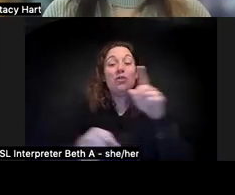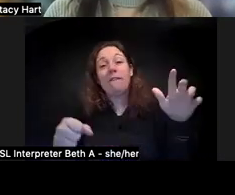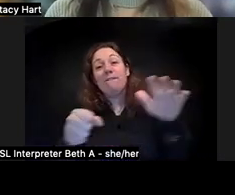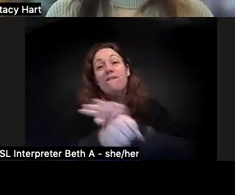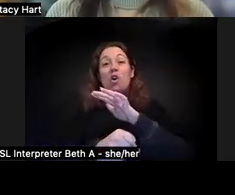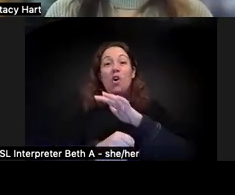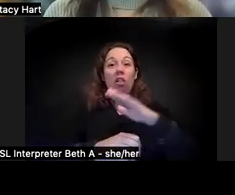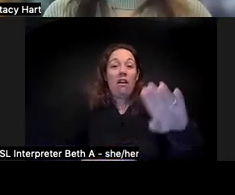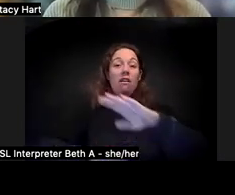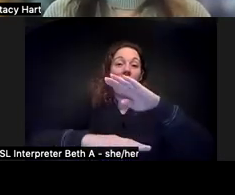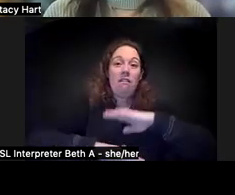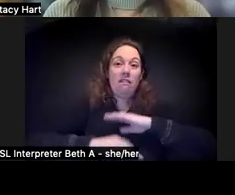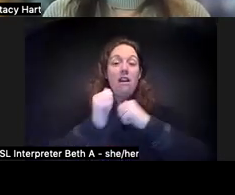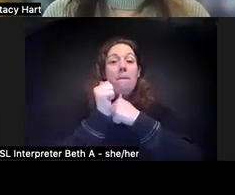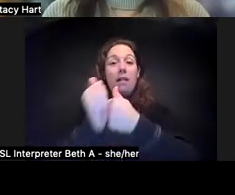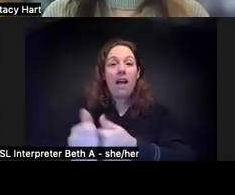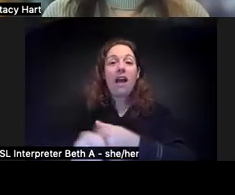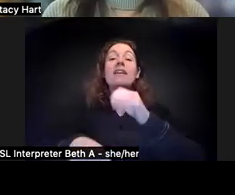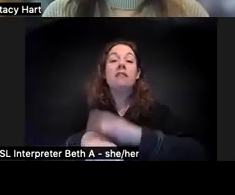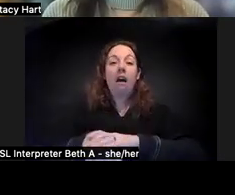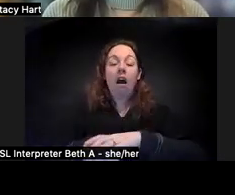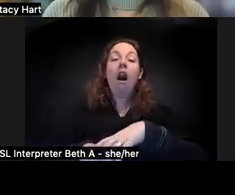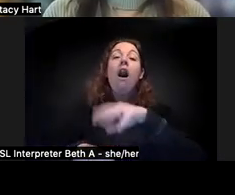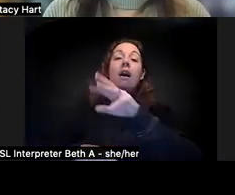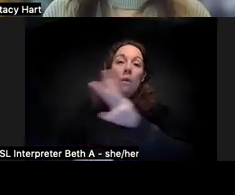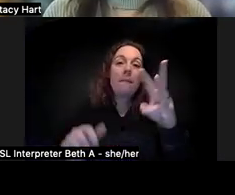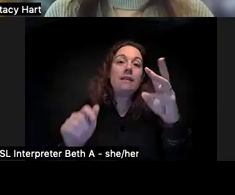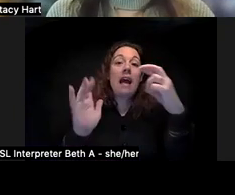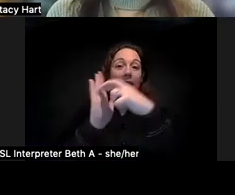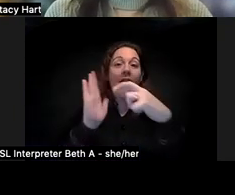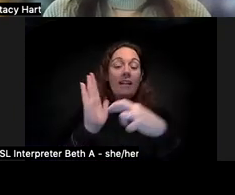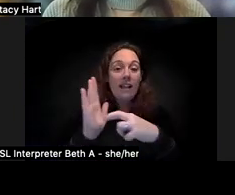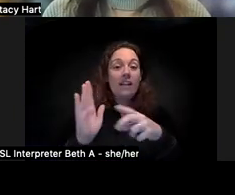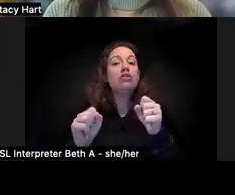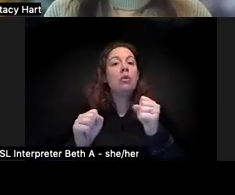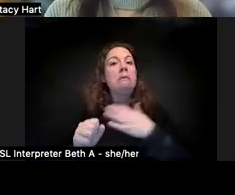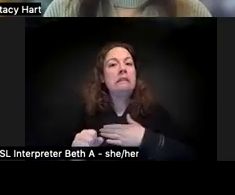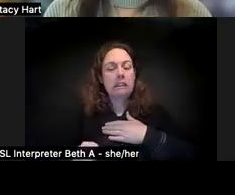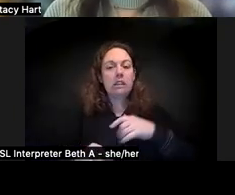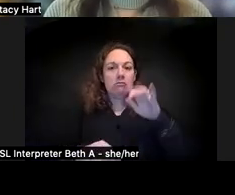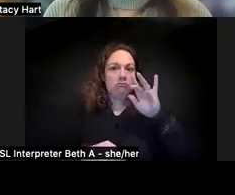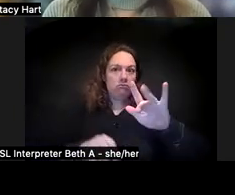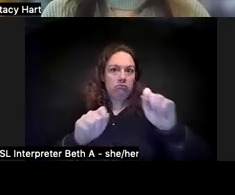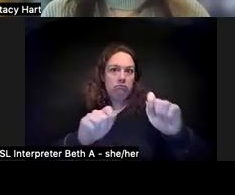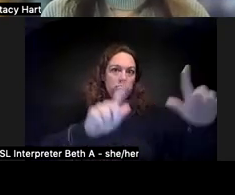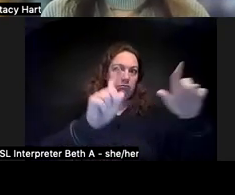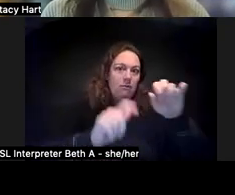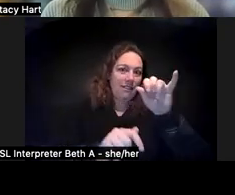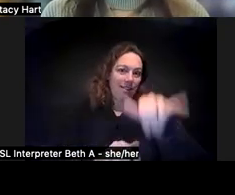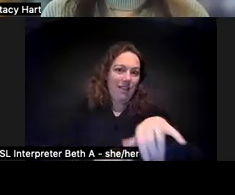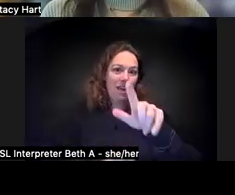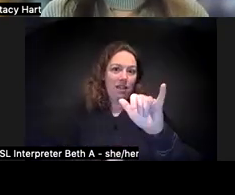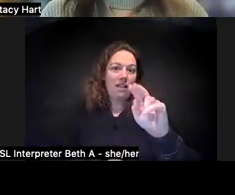self-evaluation, use experts to determine whether or not your website is accessible. Use